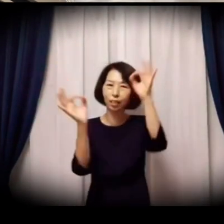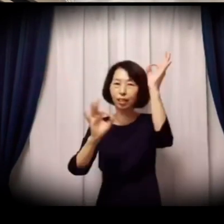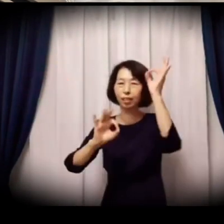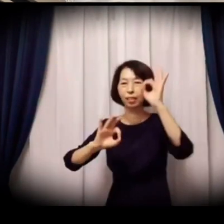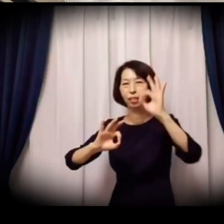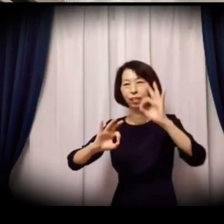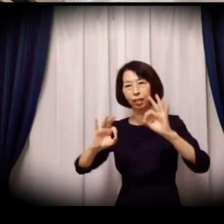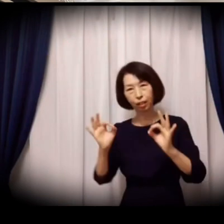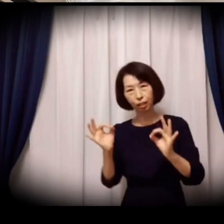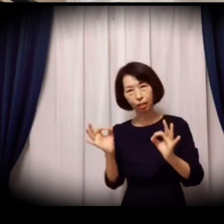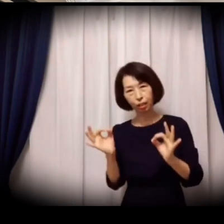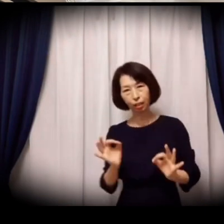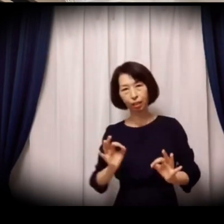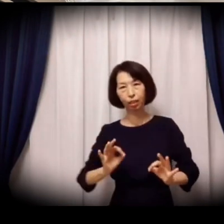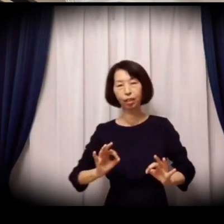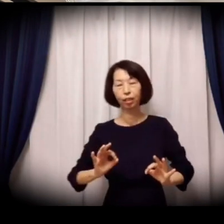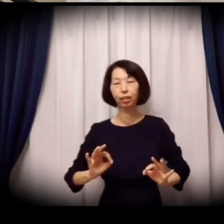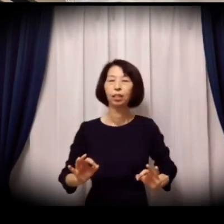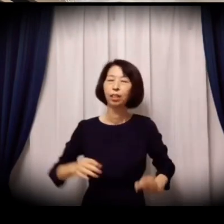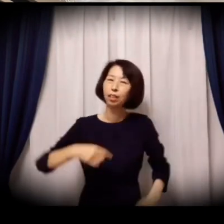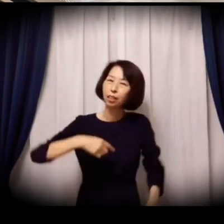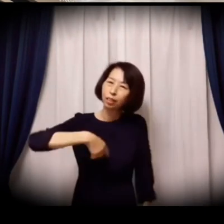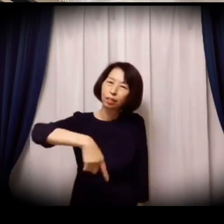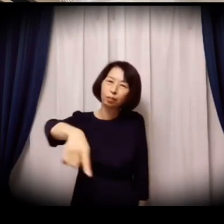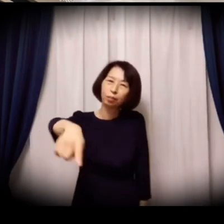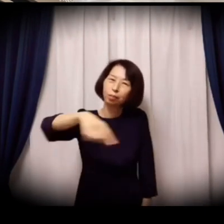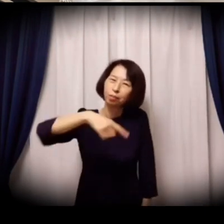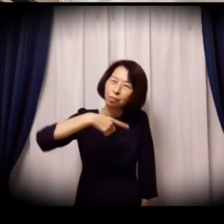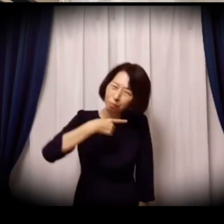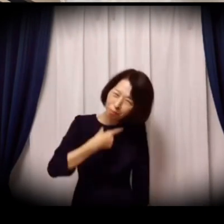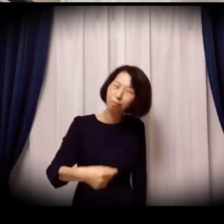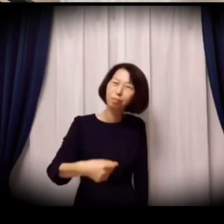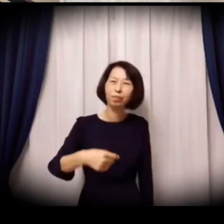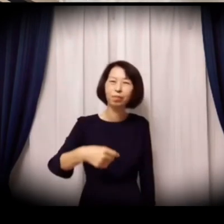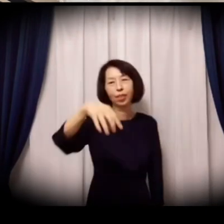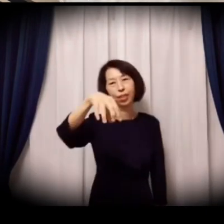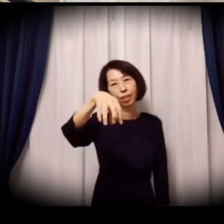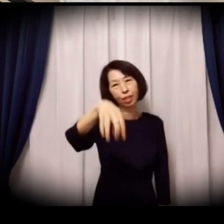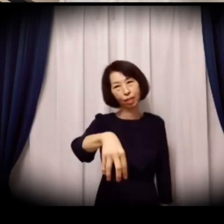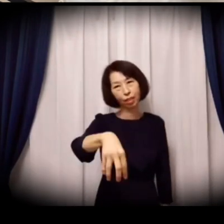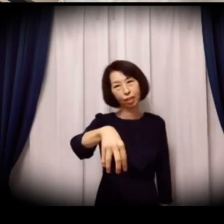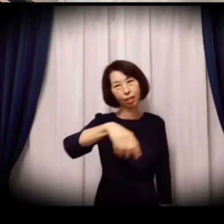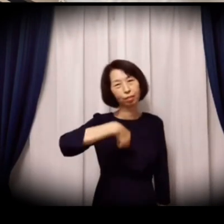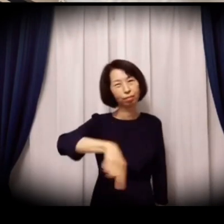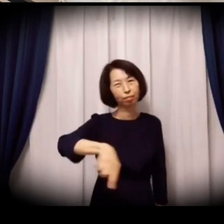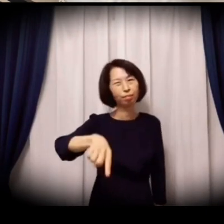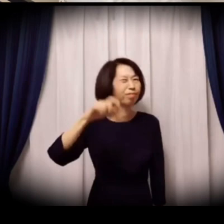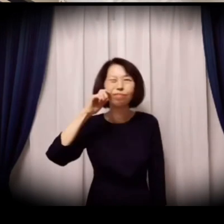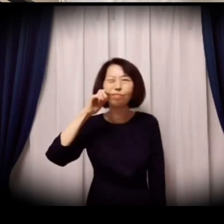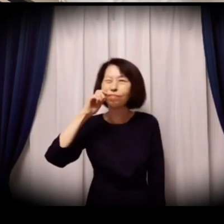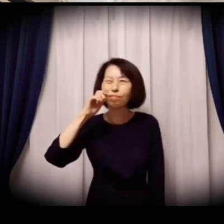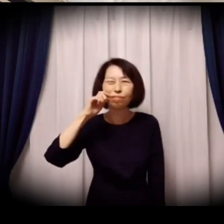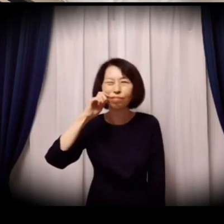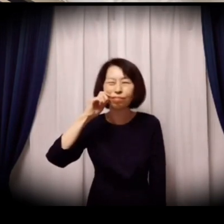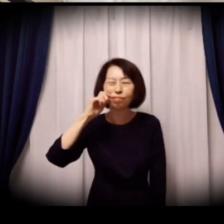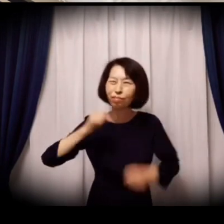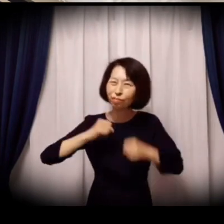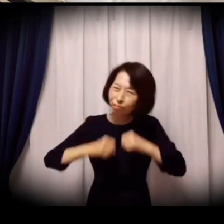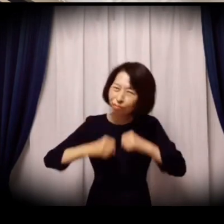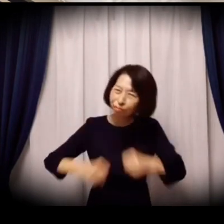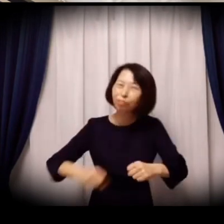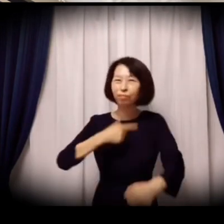on every wall So many things I